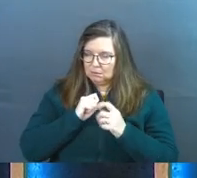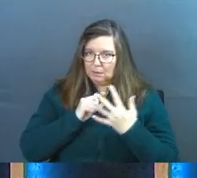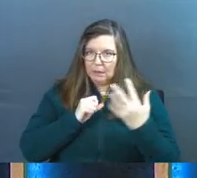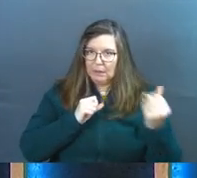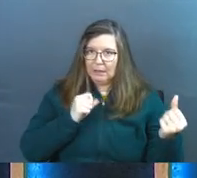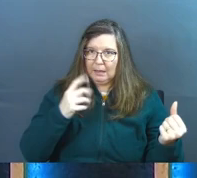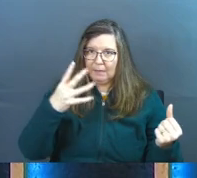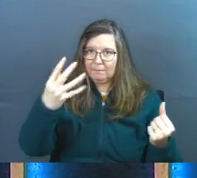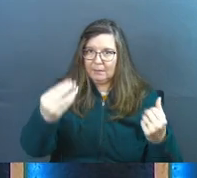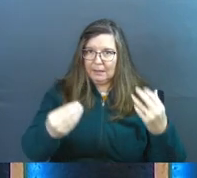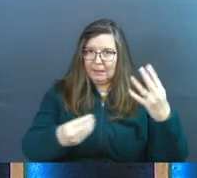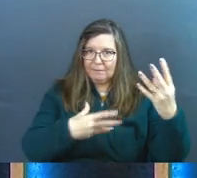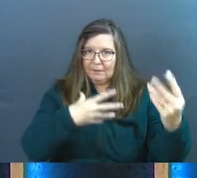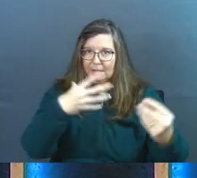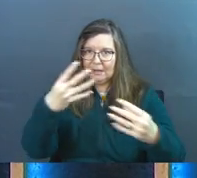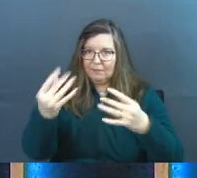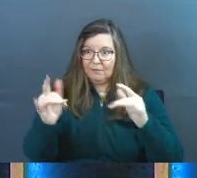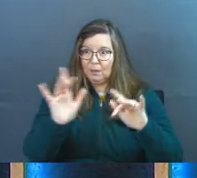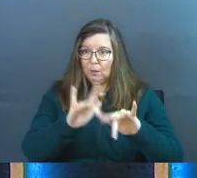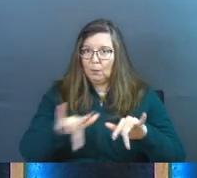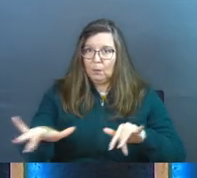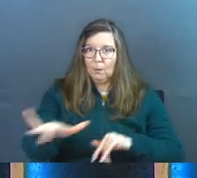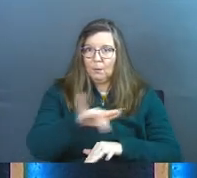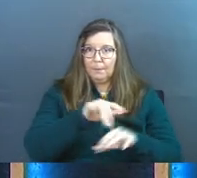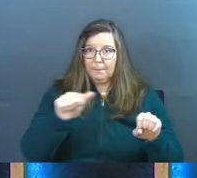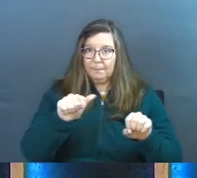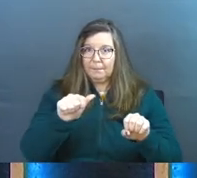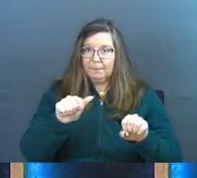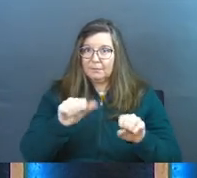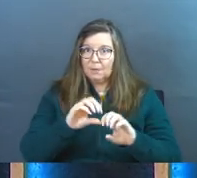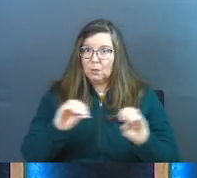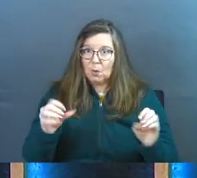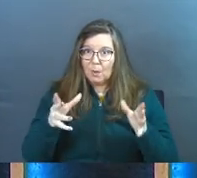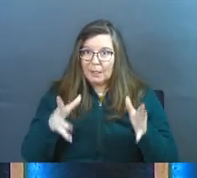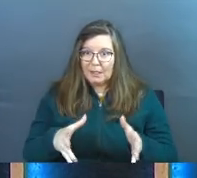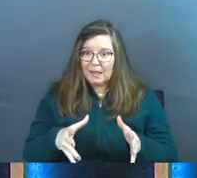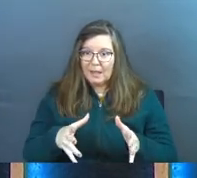time. And finally, there's nobody left. And when there's nobody left, he gets